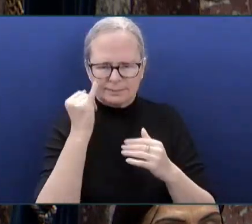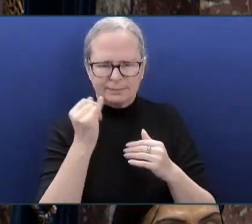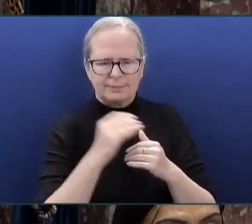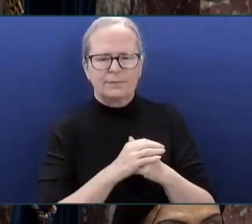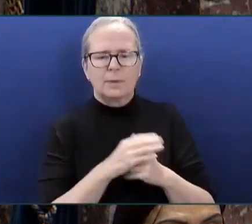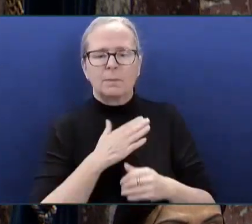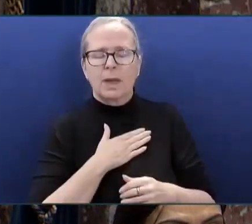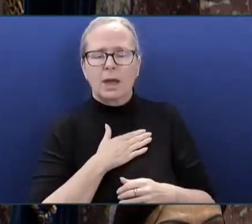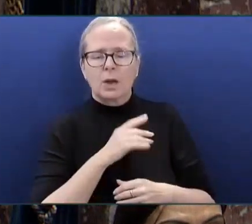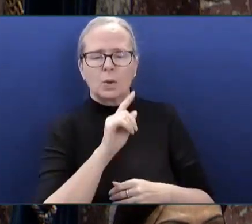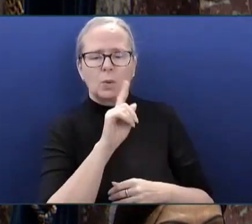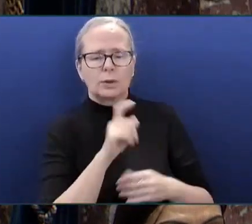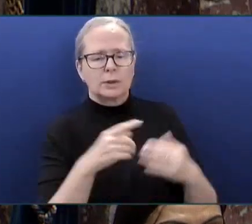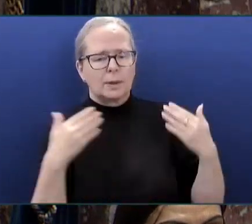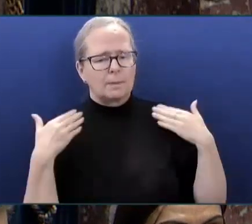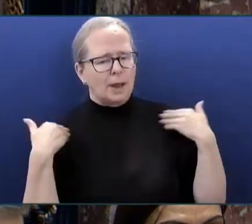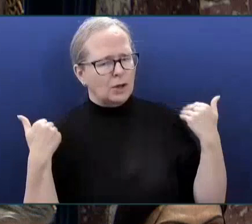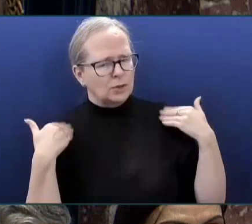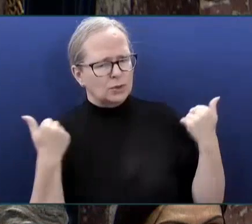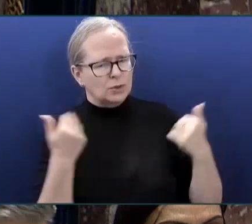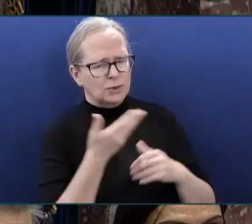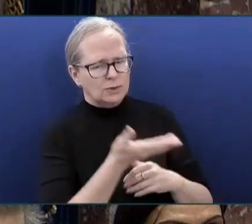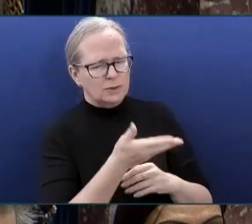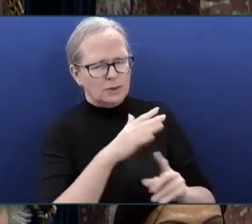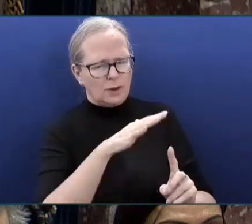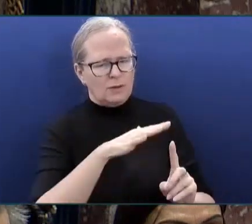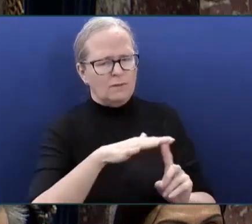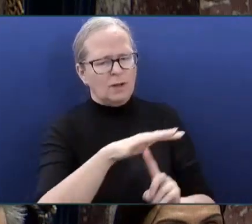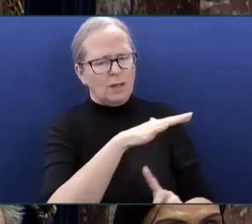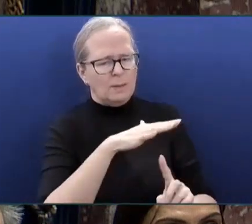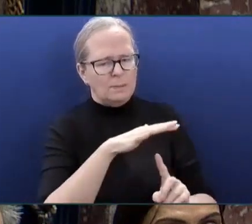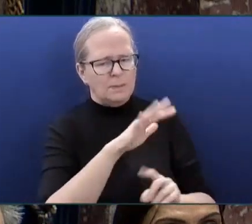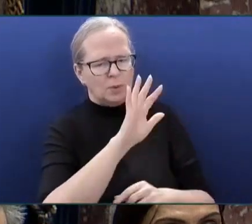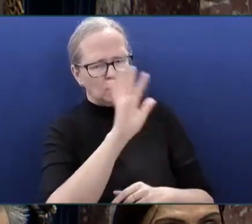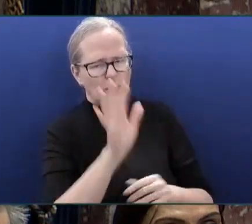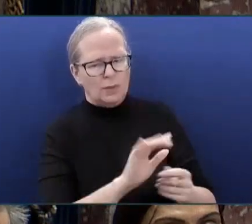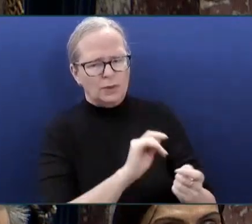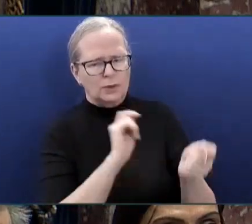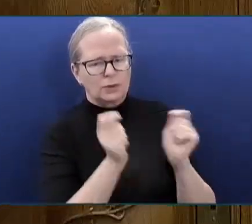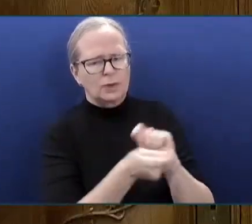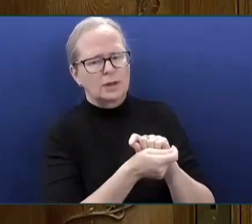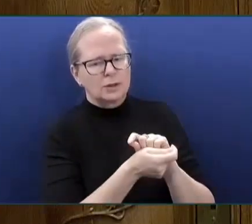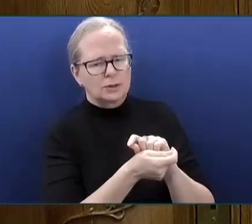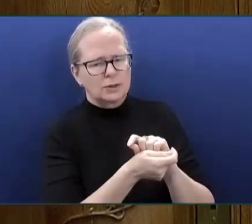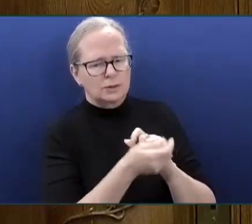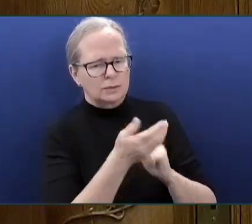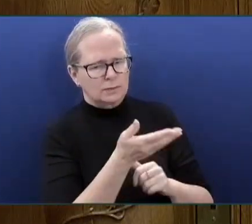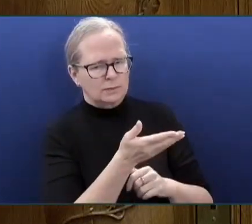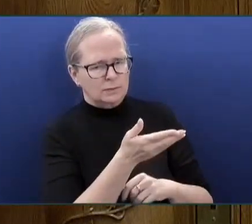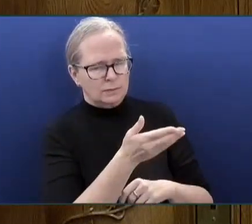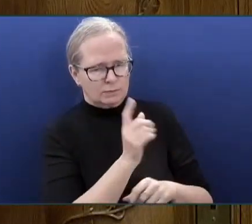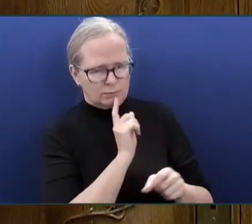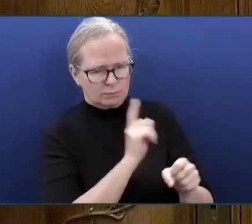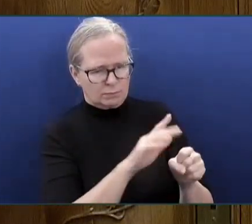Change Strategy. Are the BC NDP going to bet our future on carbon offsets? Minister.